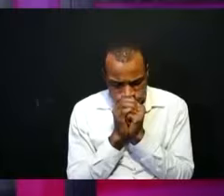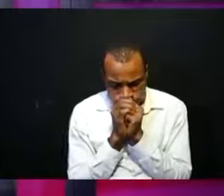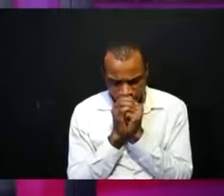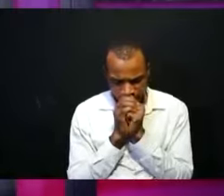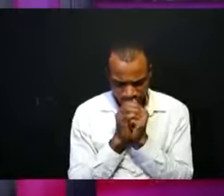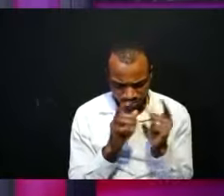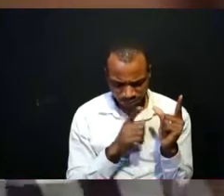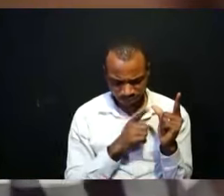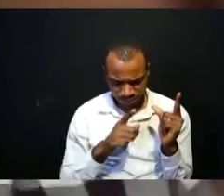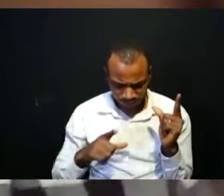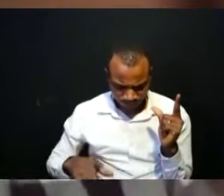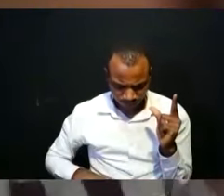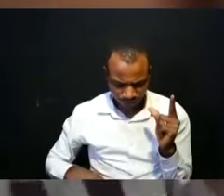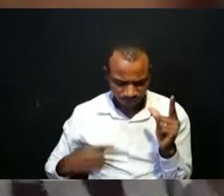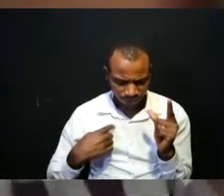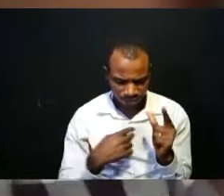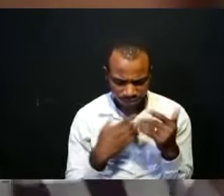Shall we pray?